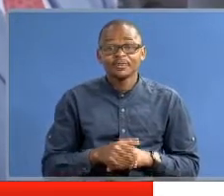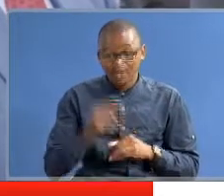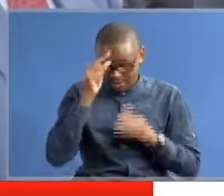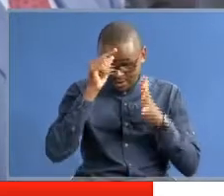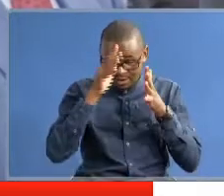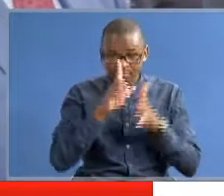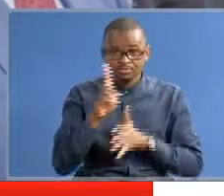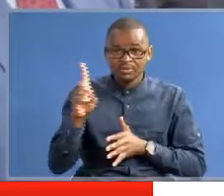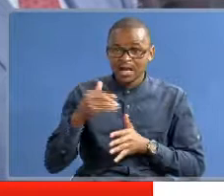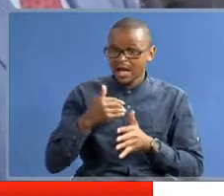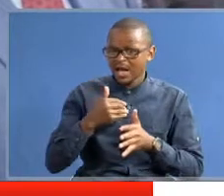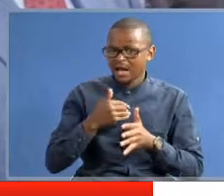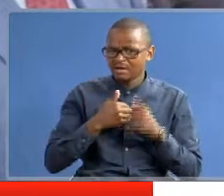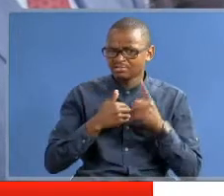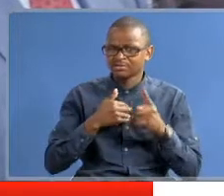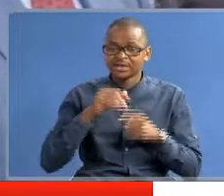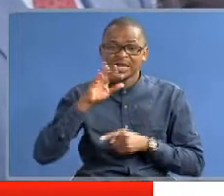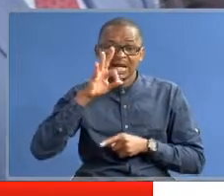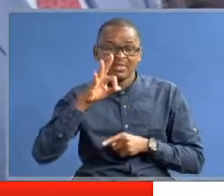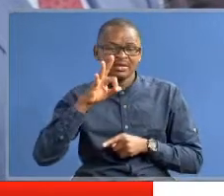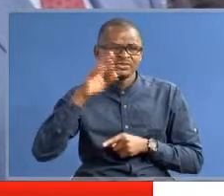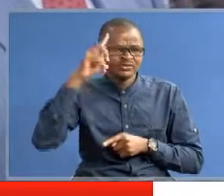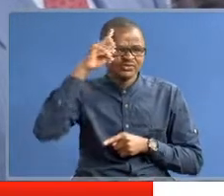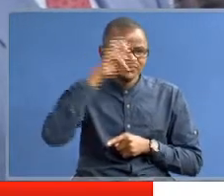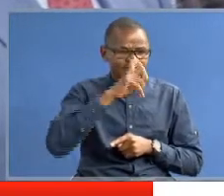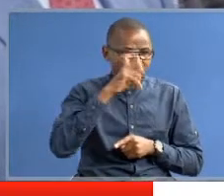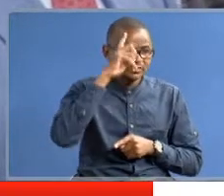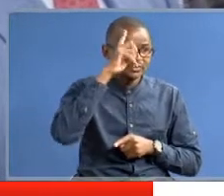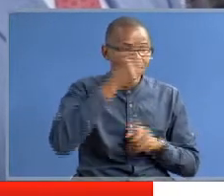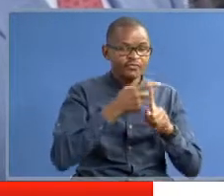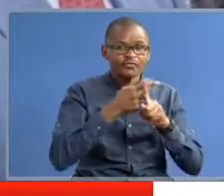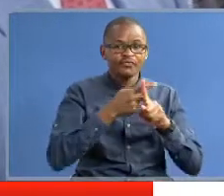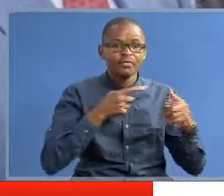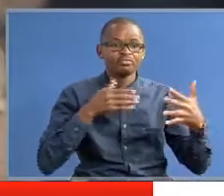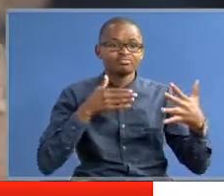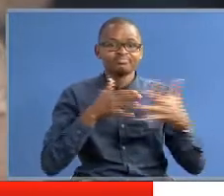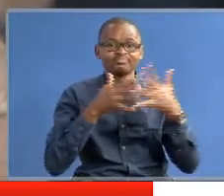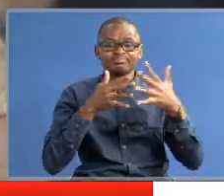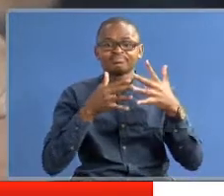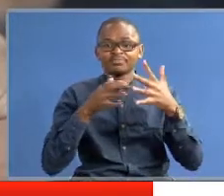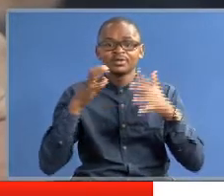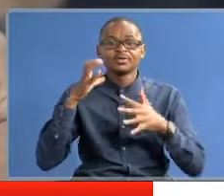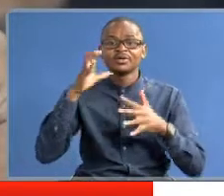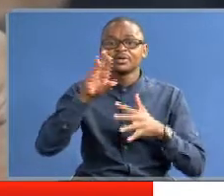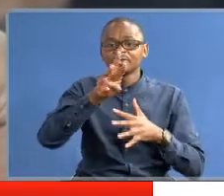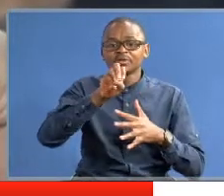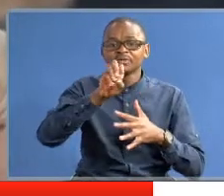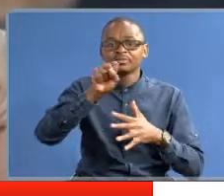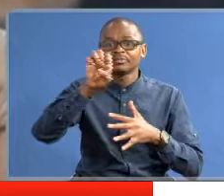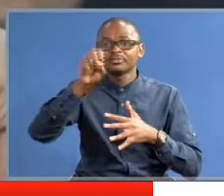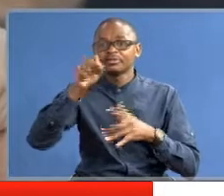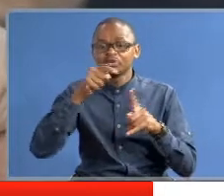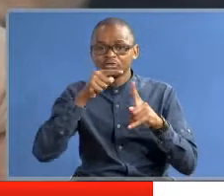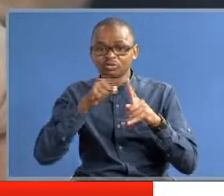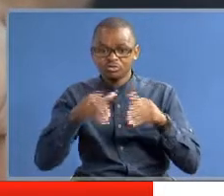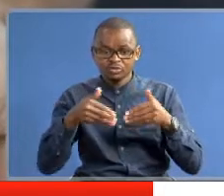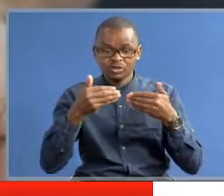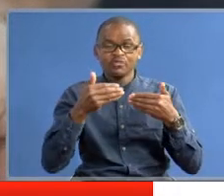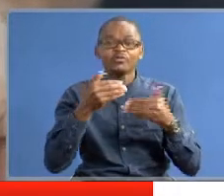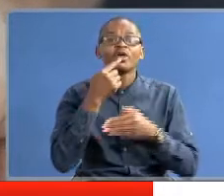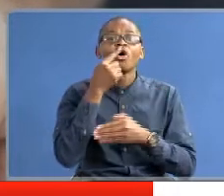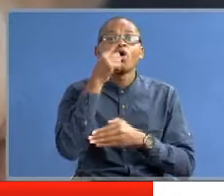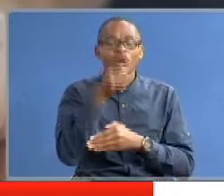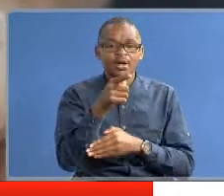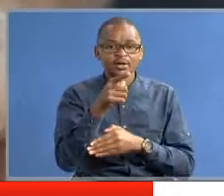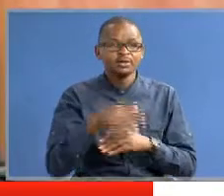Governor Mutua is said to have defied three summons by the senators, prompting the Public Accounts Committee Chairman Moses Kajwang to issue the orders.